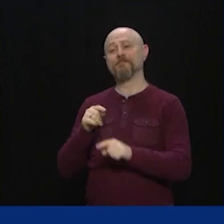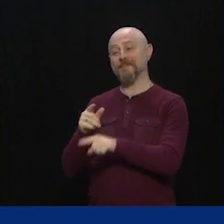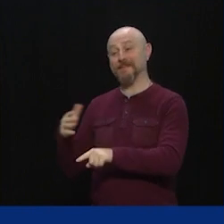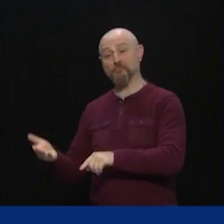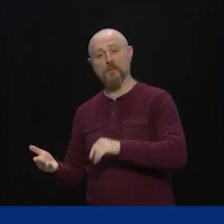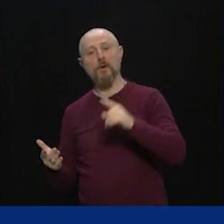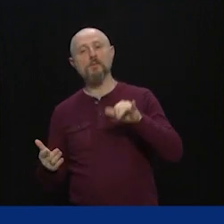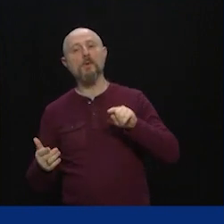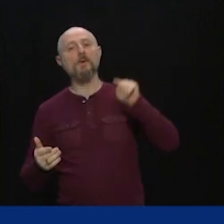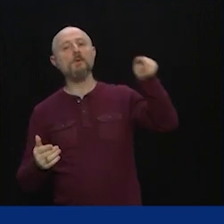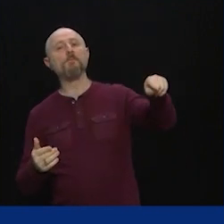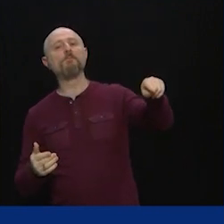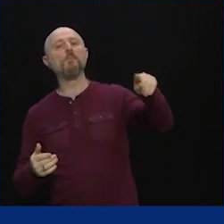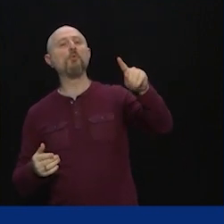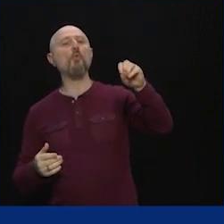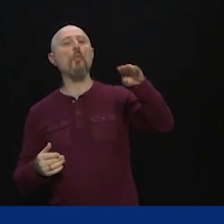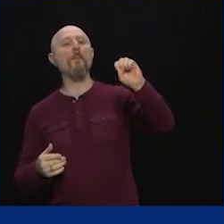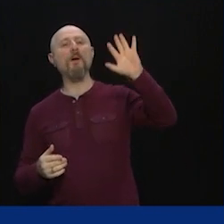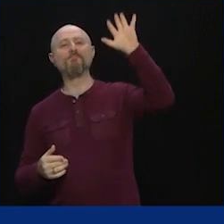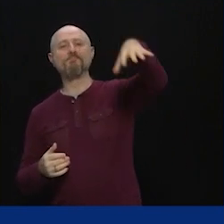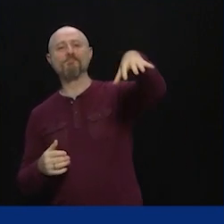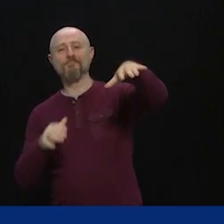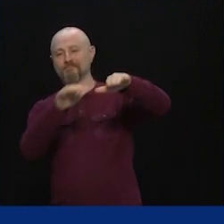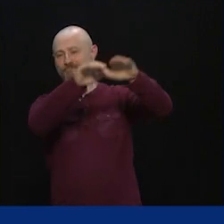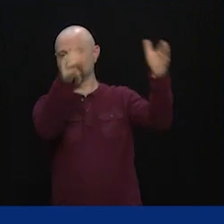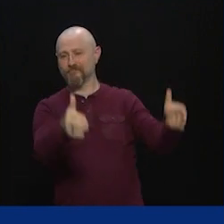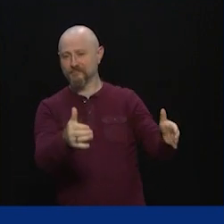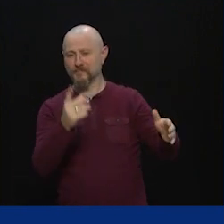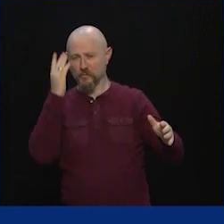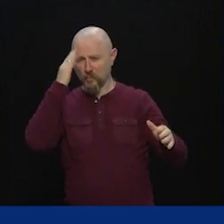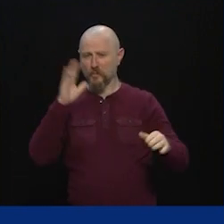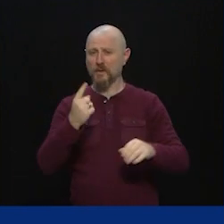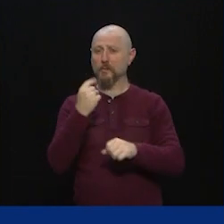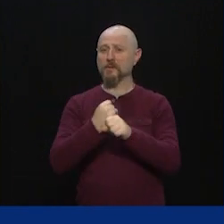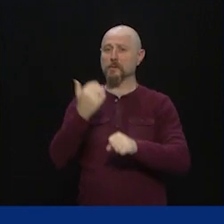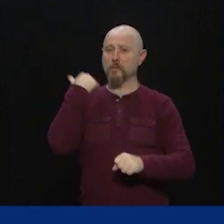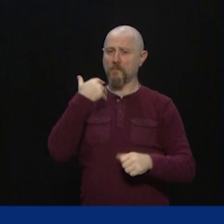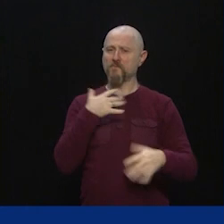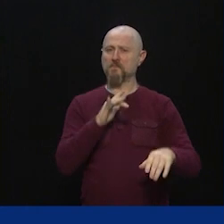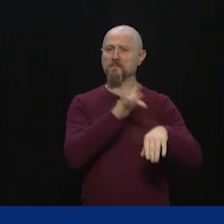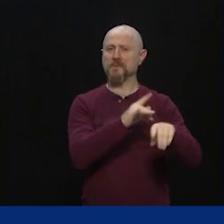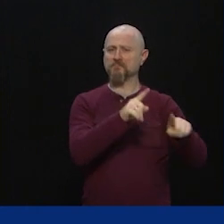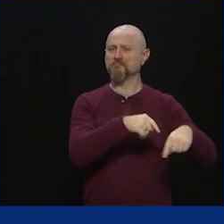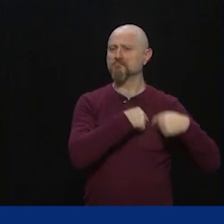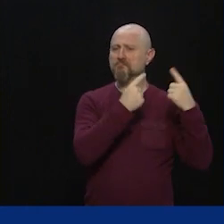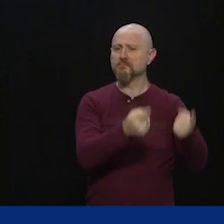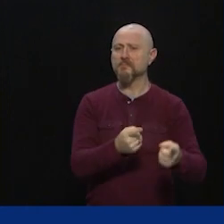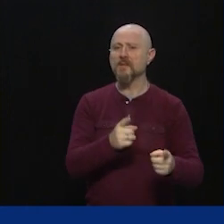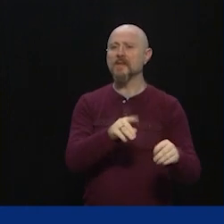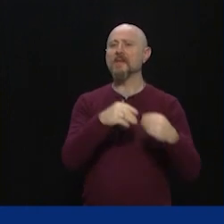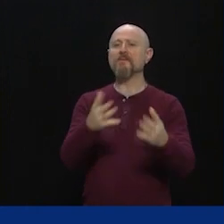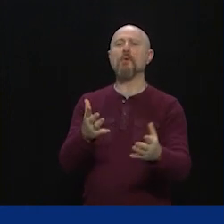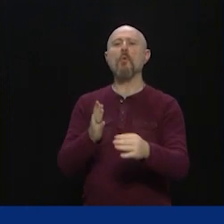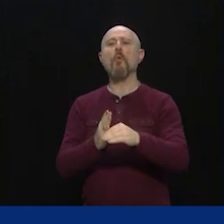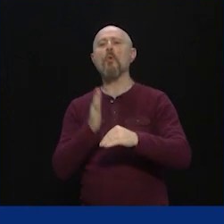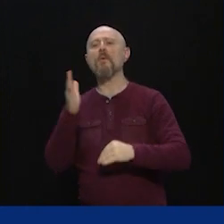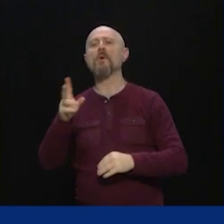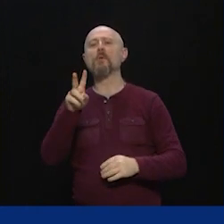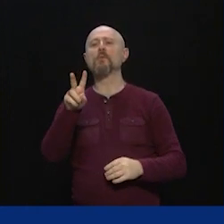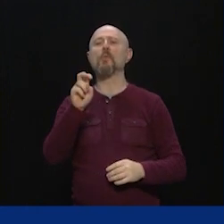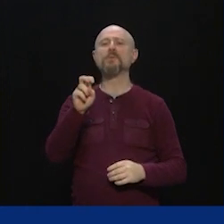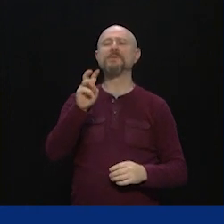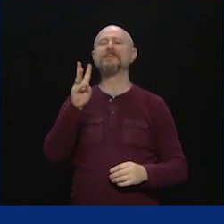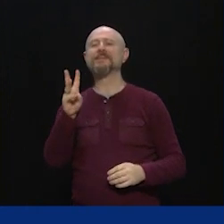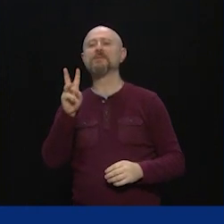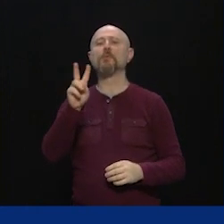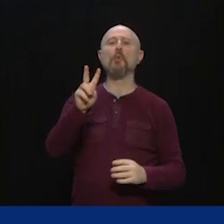ago. Just about a year ago, I was out at the arena, and since then we did over 262,000 vaccines at that site. So